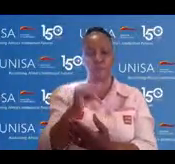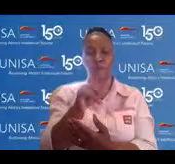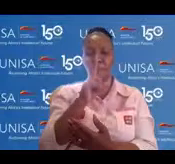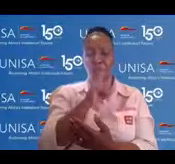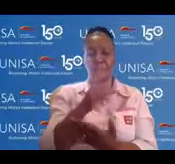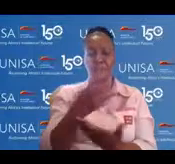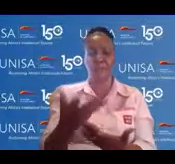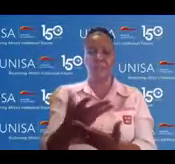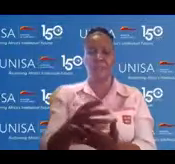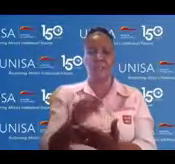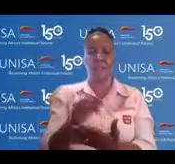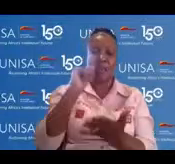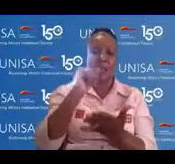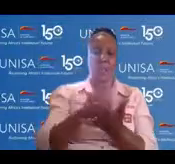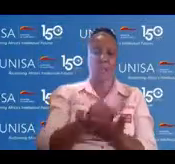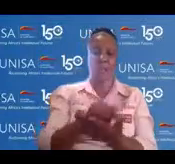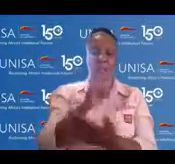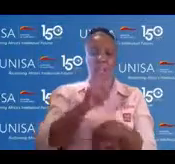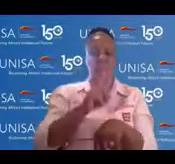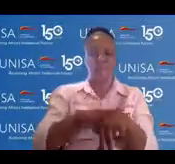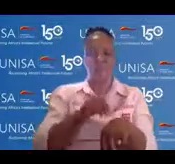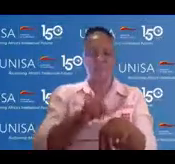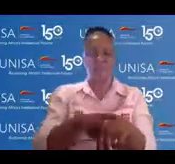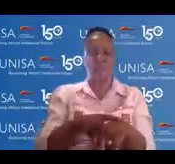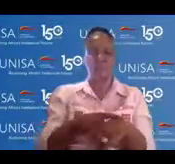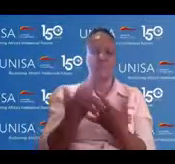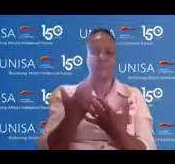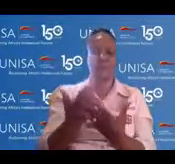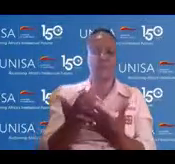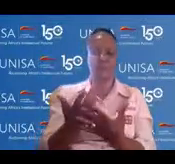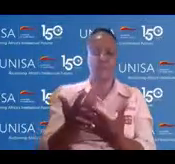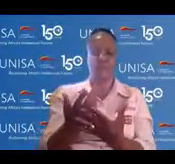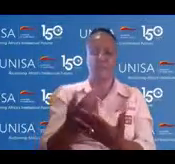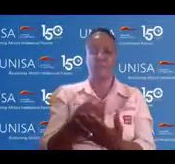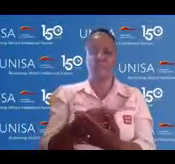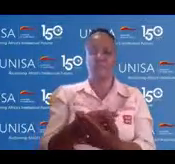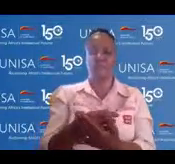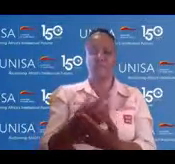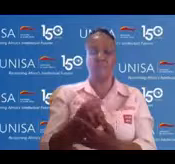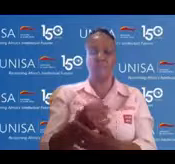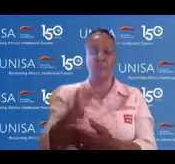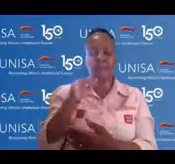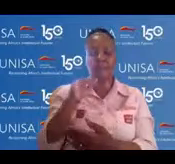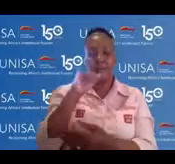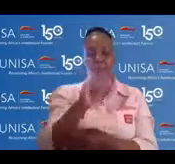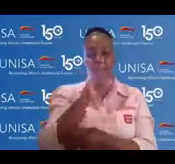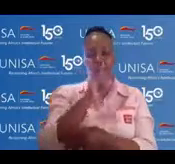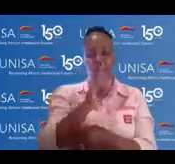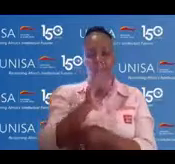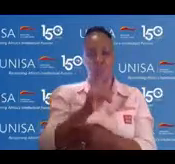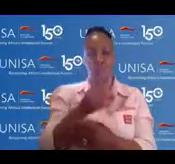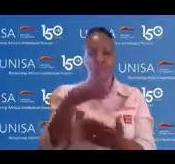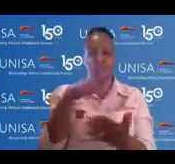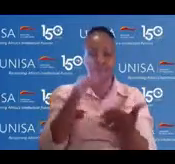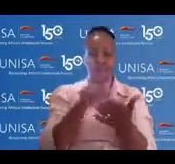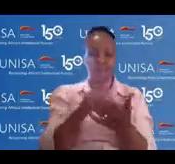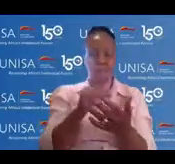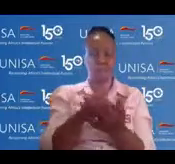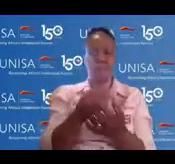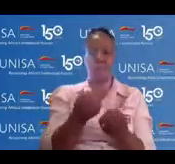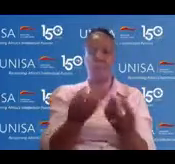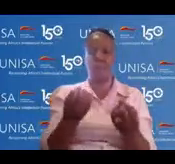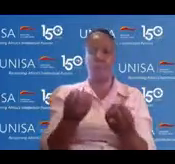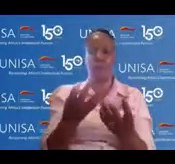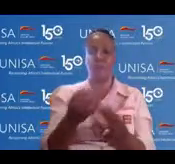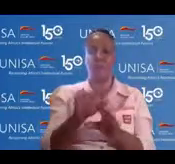quiet time, pre-exam prep. I like that. There's flight mode coming up a lot in the chat. That's wonderful. That's just to make sure you're